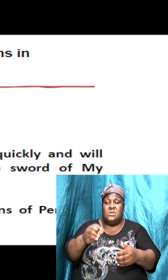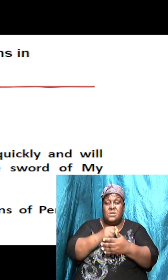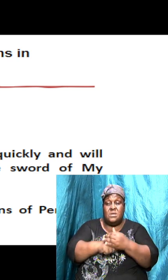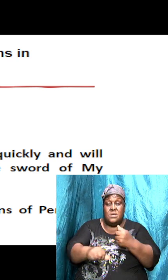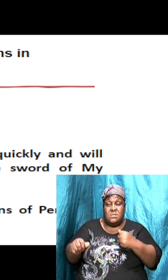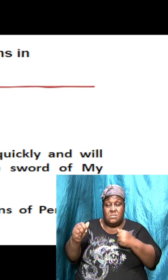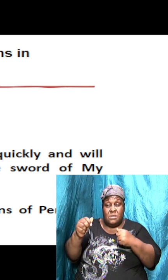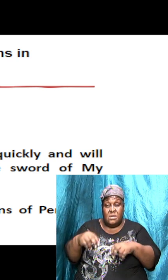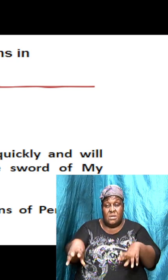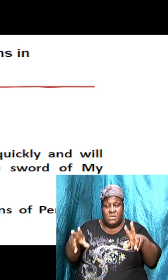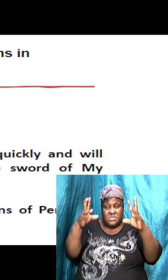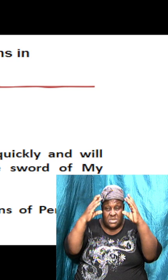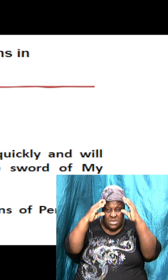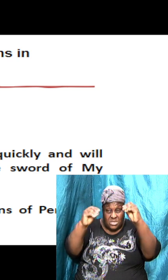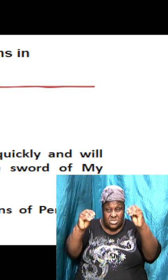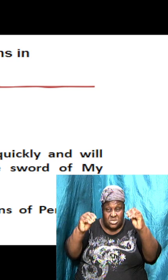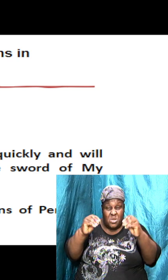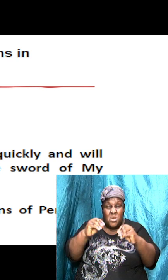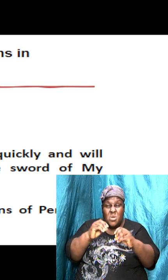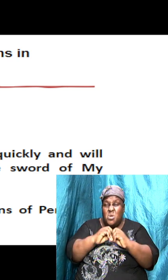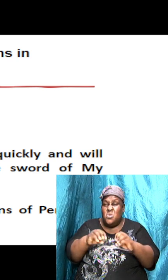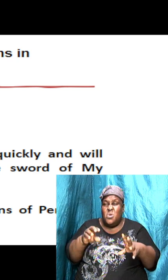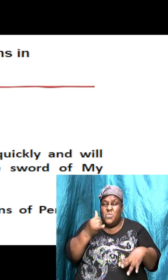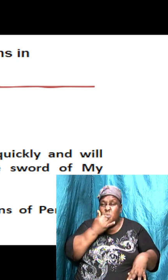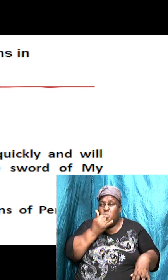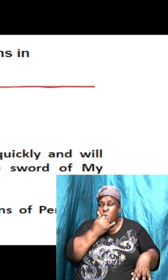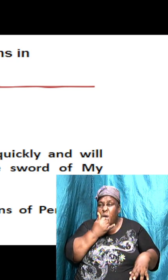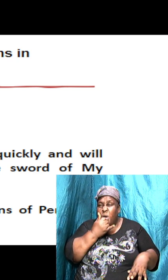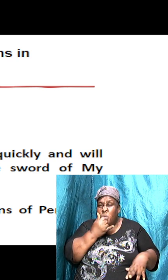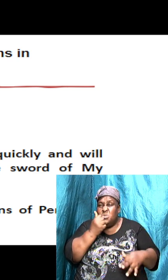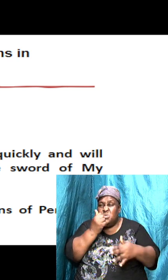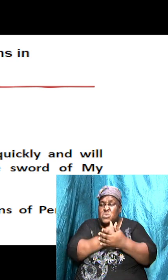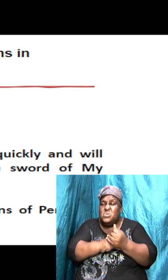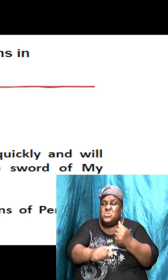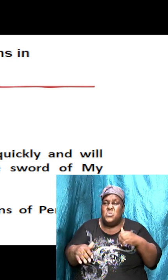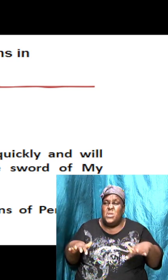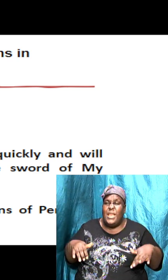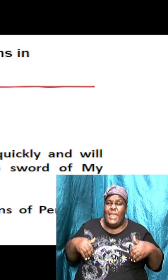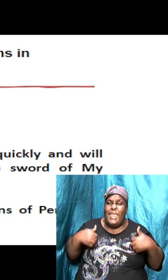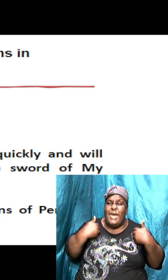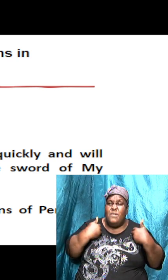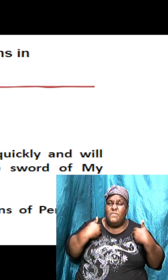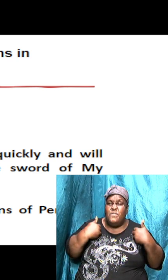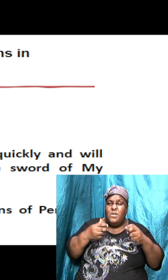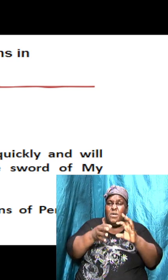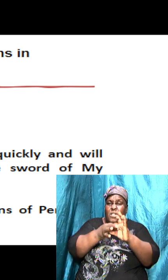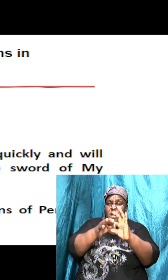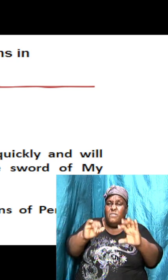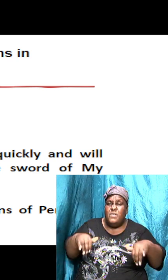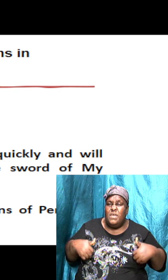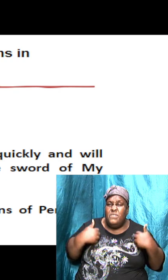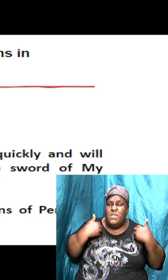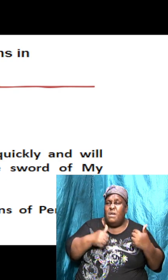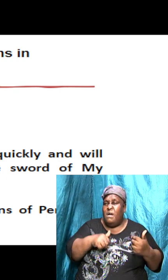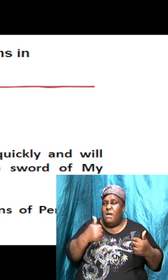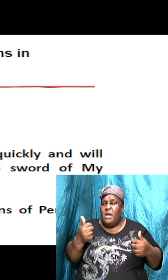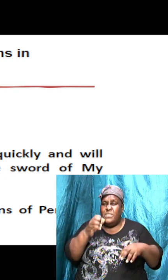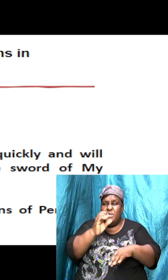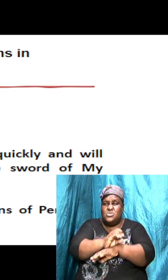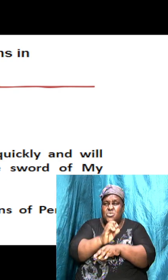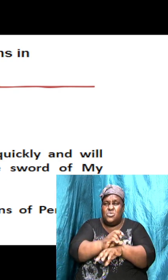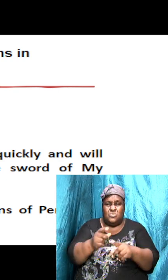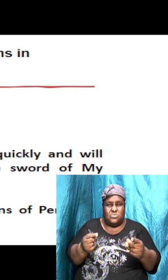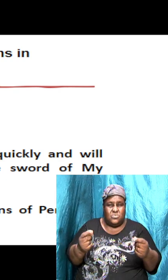with certain kind of lifestyle and it is the norm because everybody else, every other church is doing it.